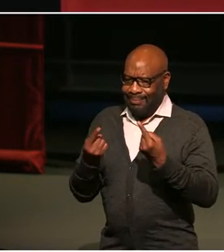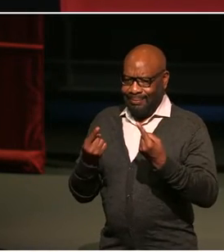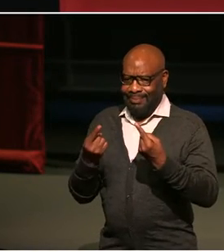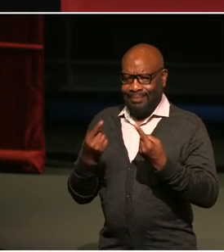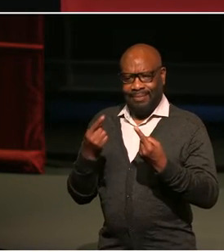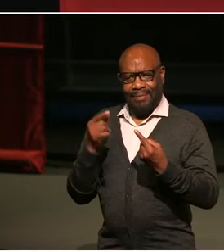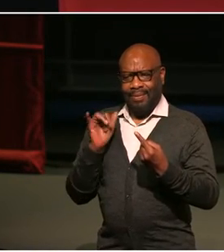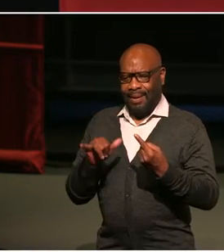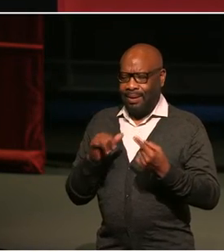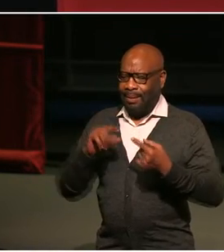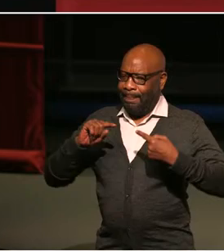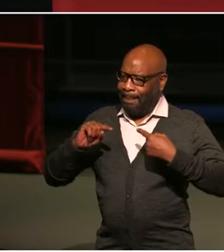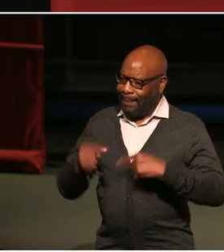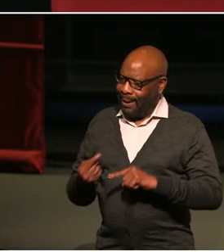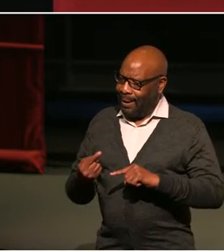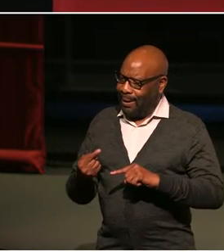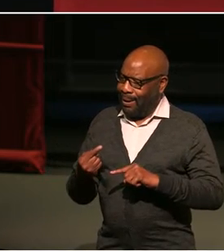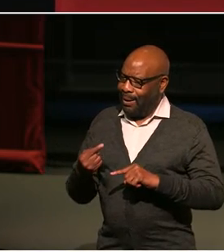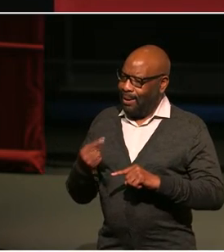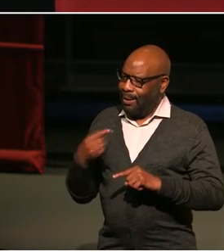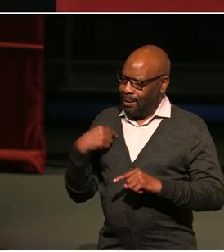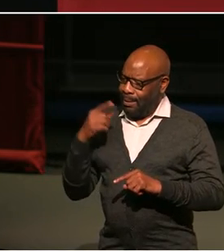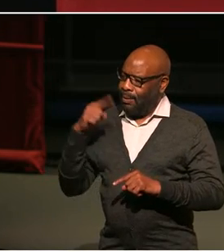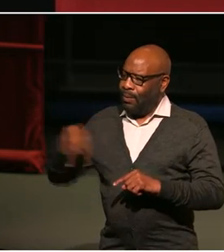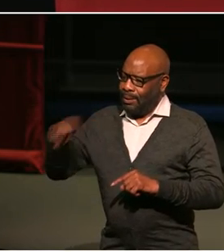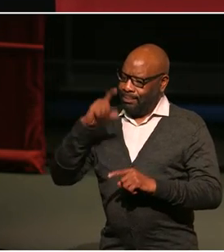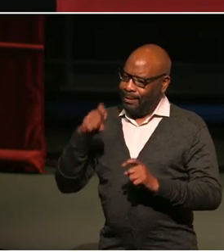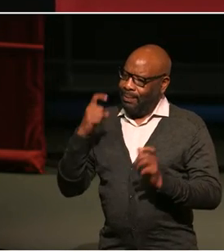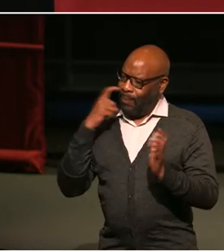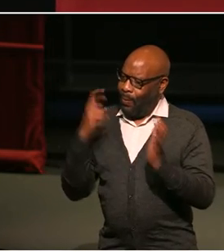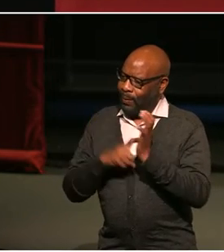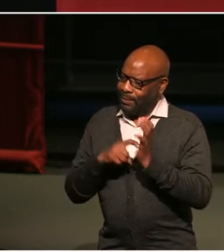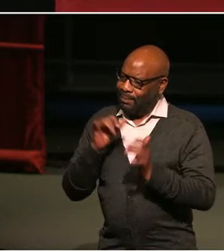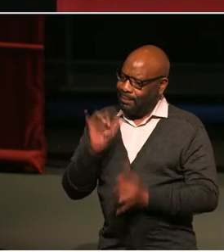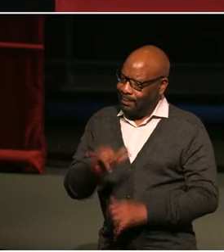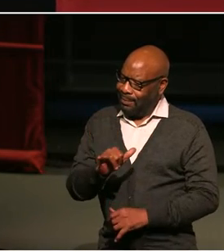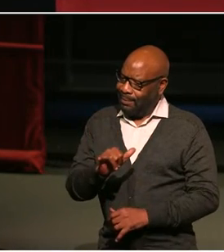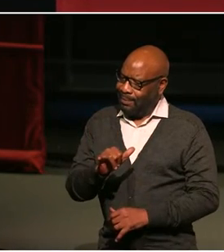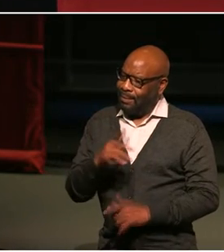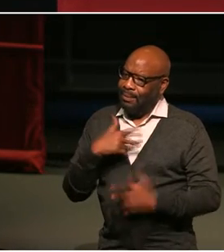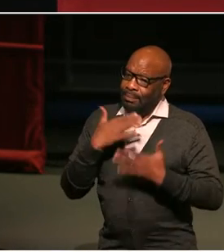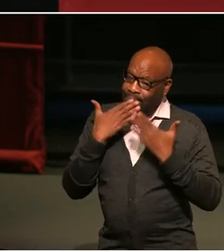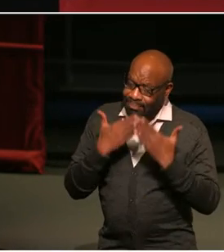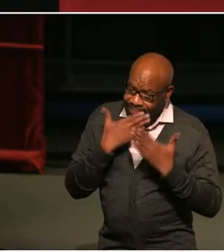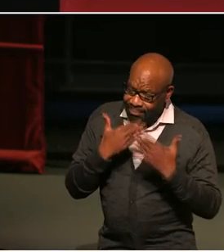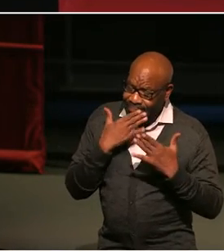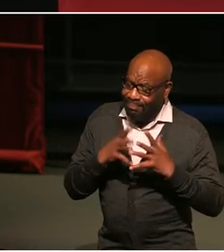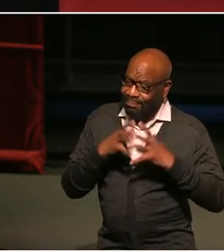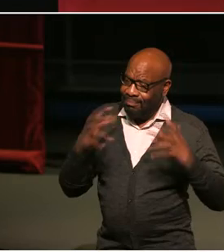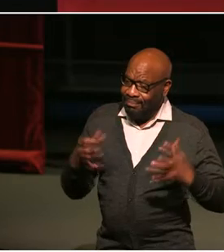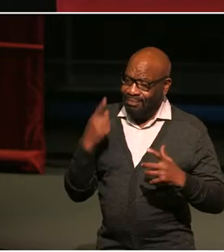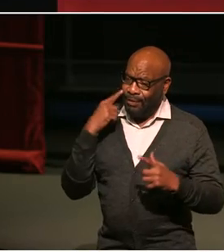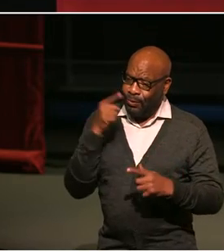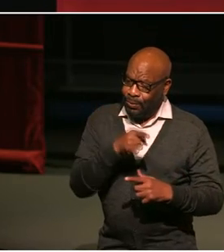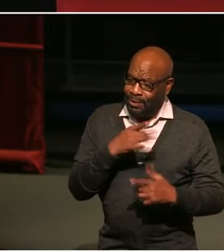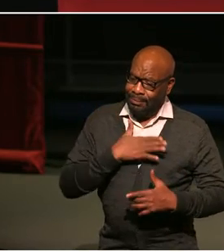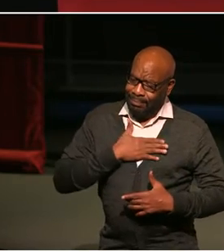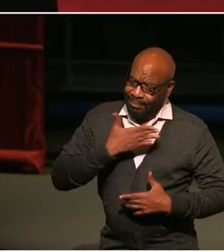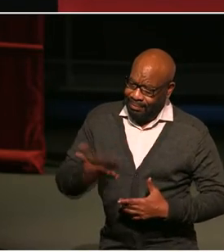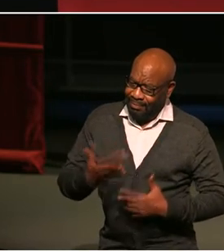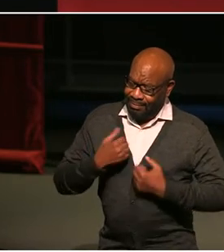We are so thankful to you for opening your heart to be here with us tonight. It is so meaningful to hear